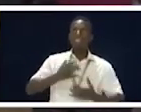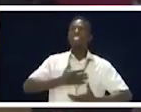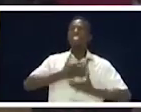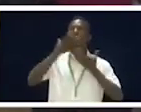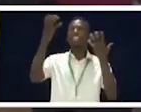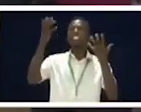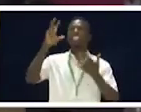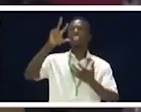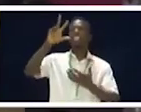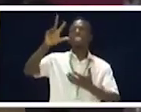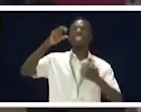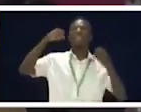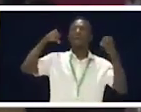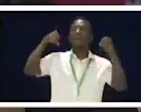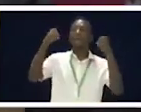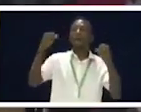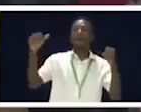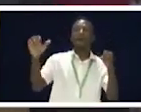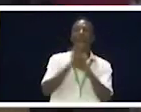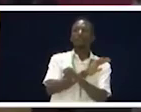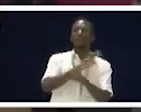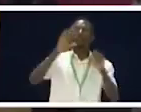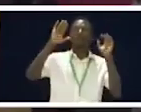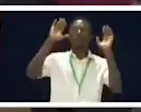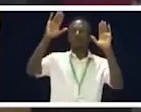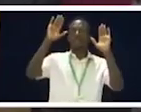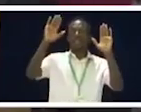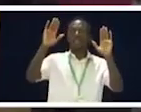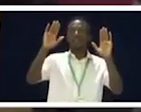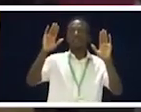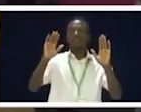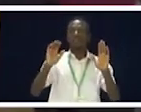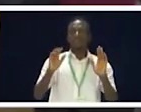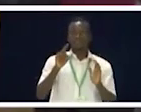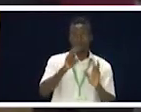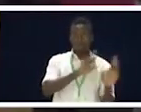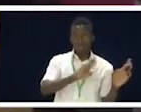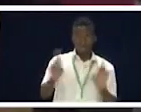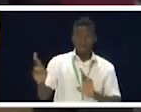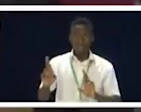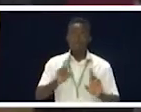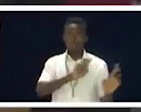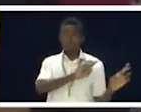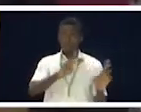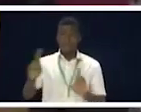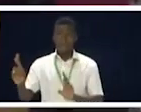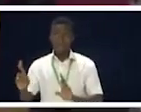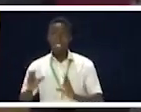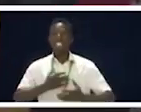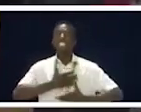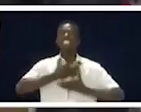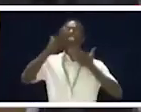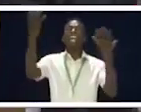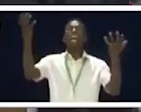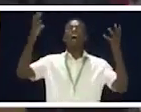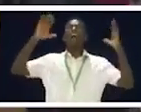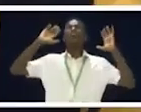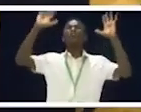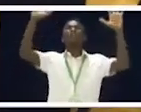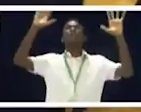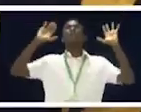powerful shouts of wonder. Are you ready? That's how we summarize this prayer. Are you ready? Are you ready? Shout wonder!